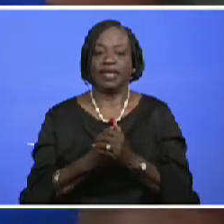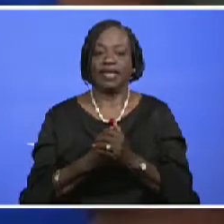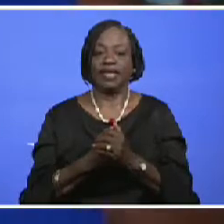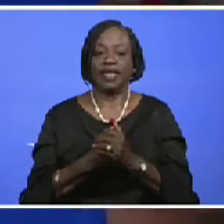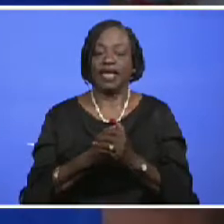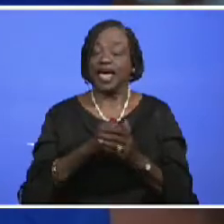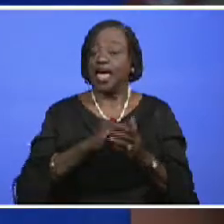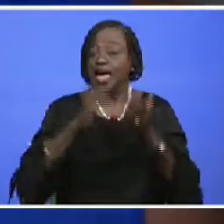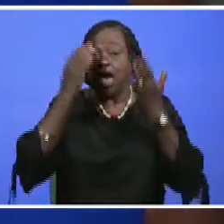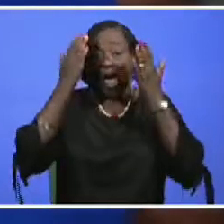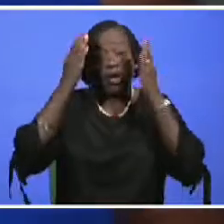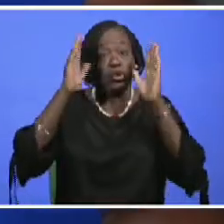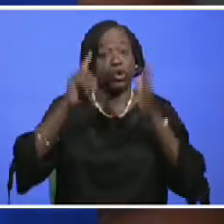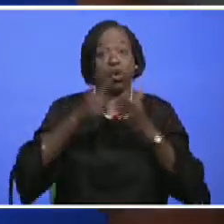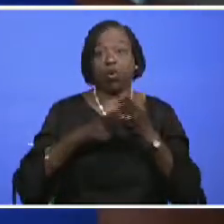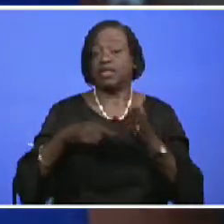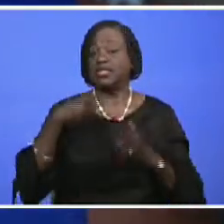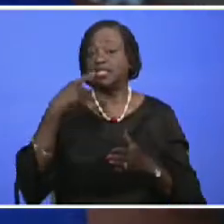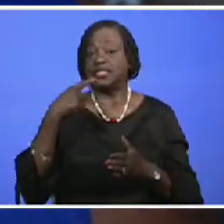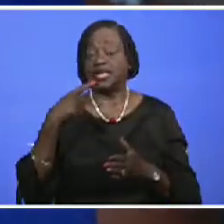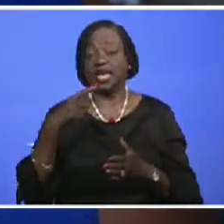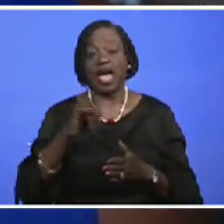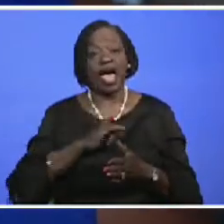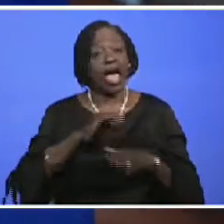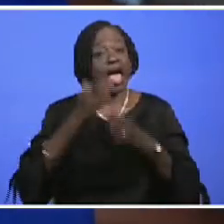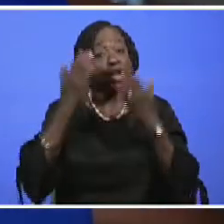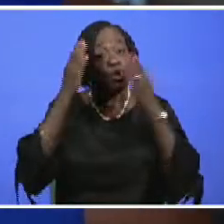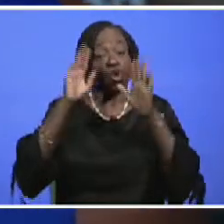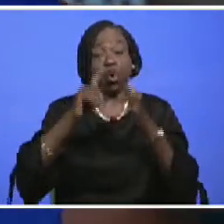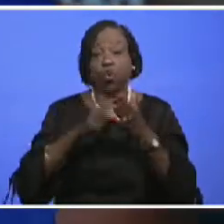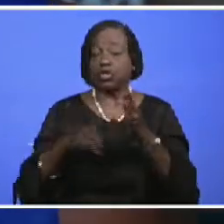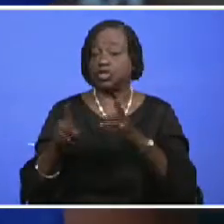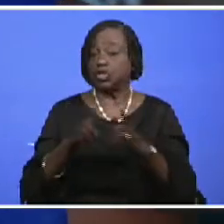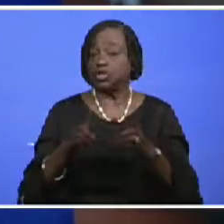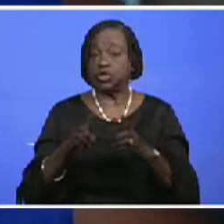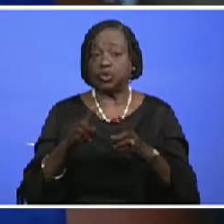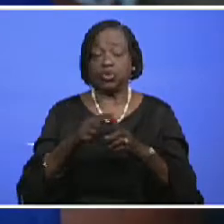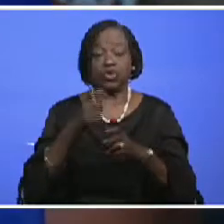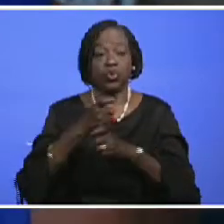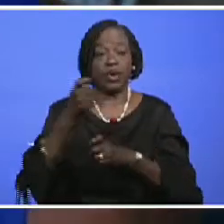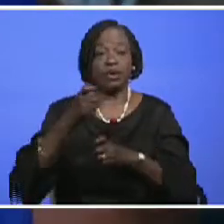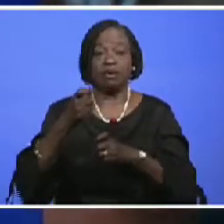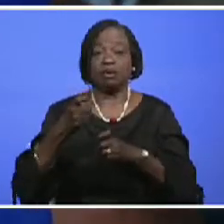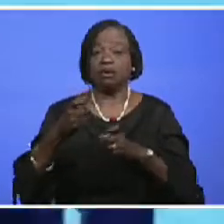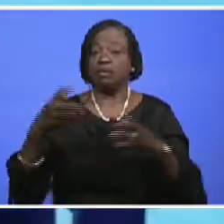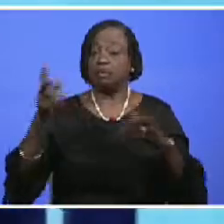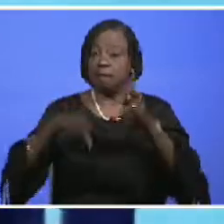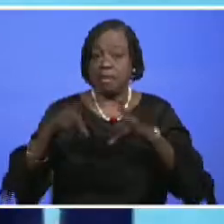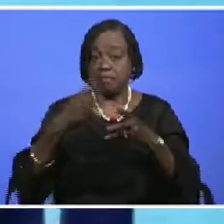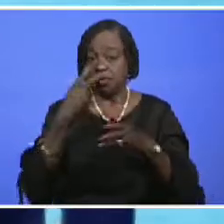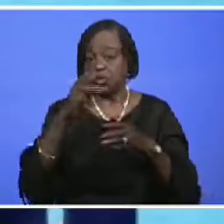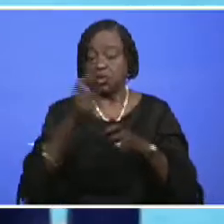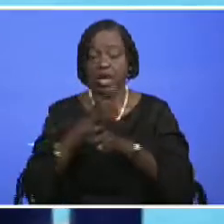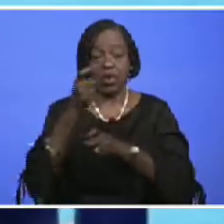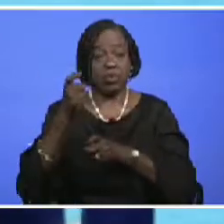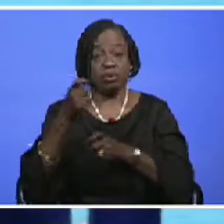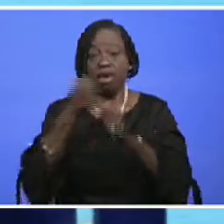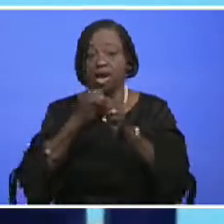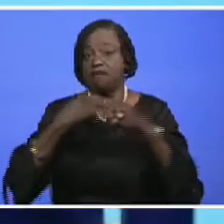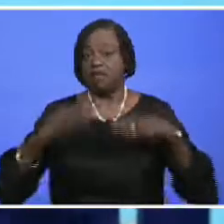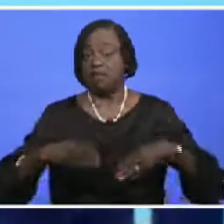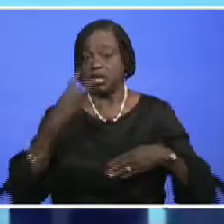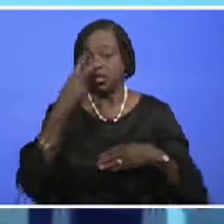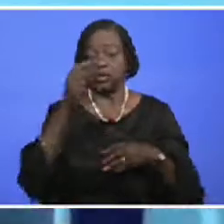I don't know what to say. I don't know what I got to do to win, because the crowd see I win. Everyone see I win. So, but like they